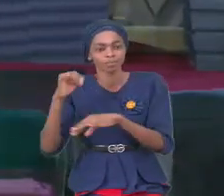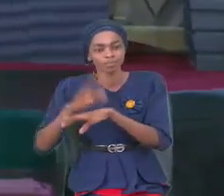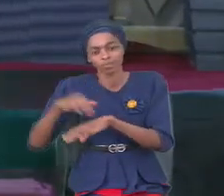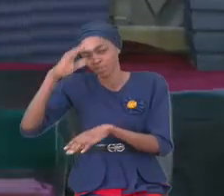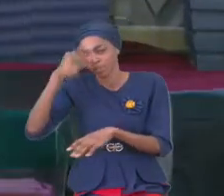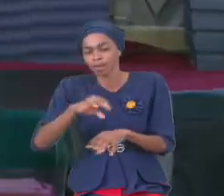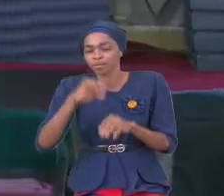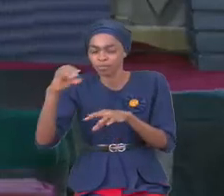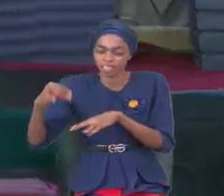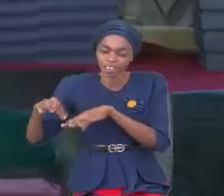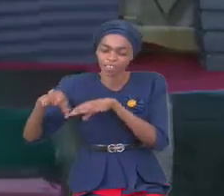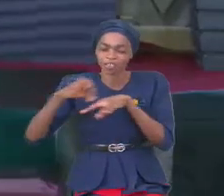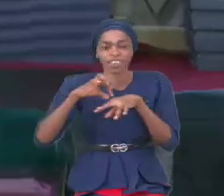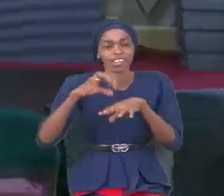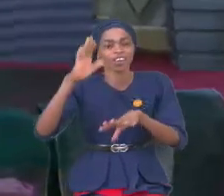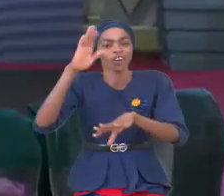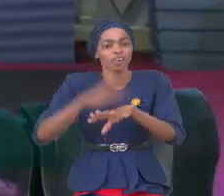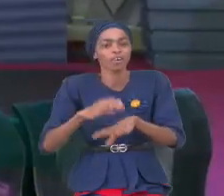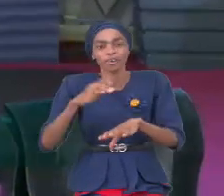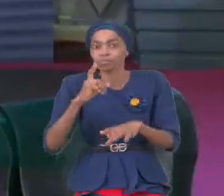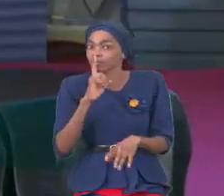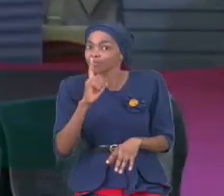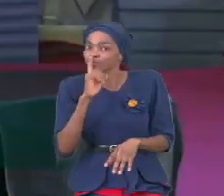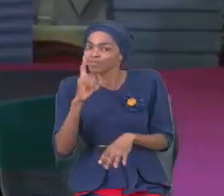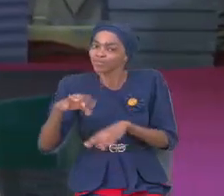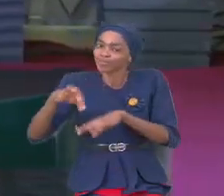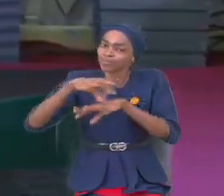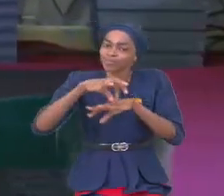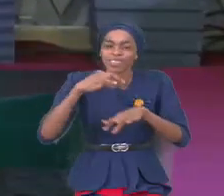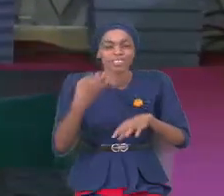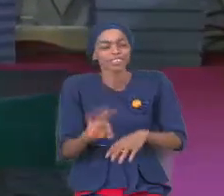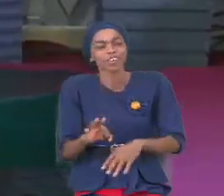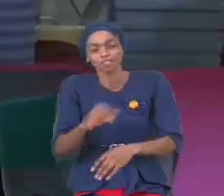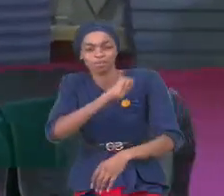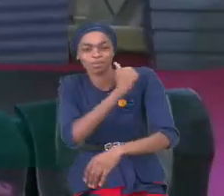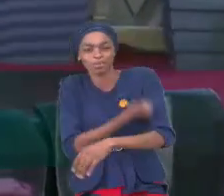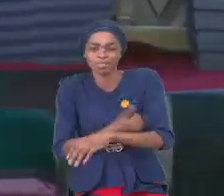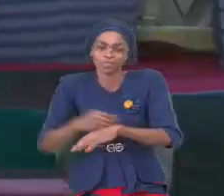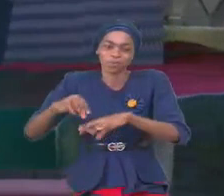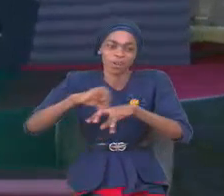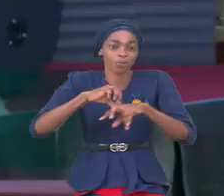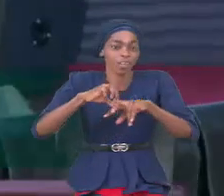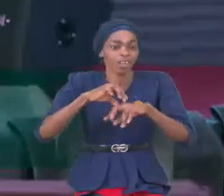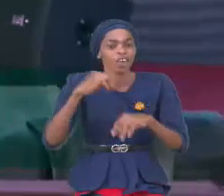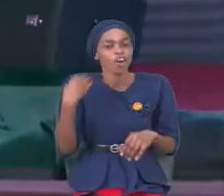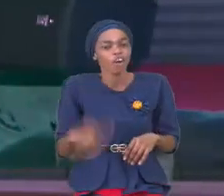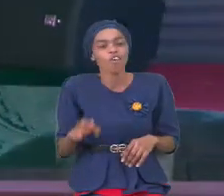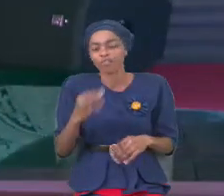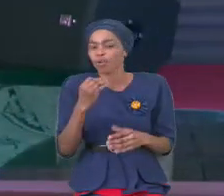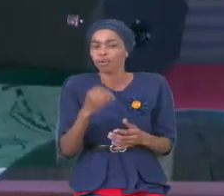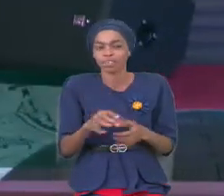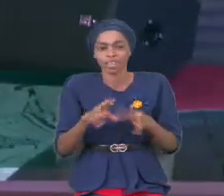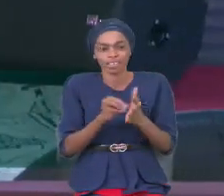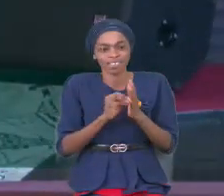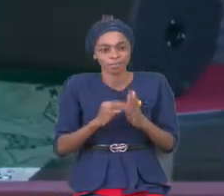a ring of authority, a ring of ownership. It belongs to me again, on his hand and shoes, on his feet.